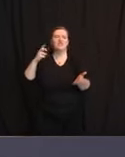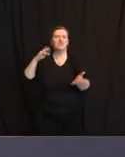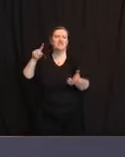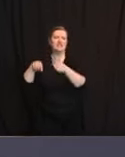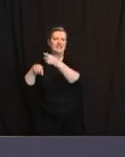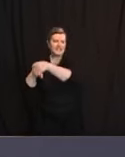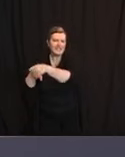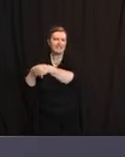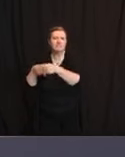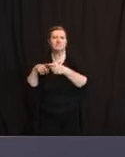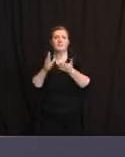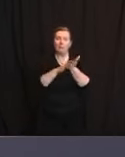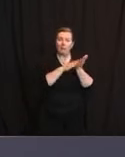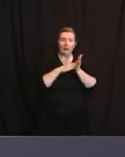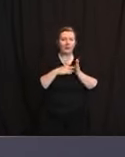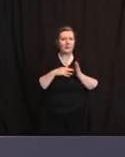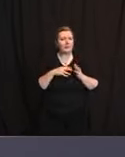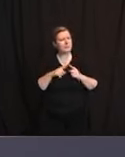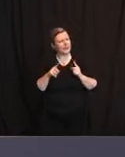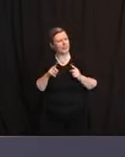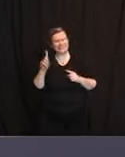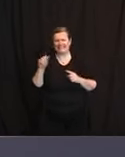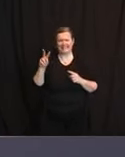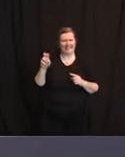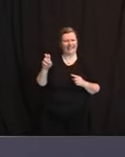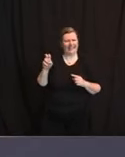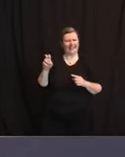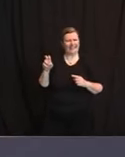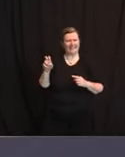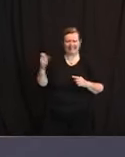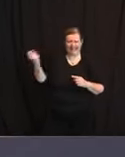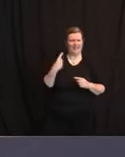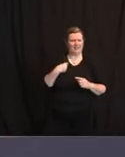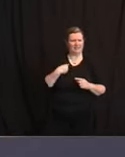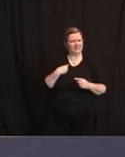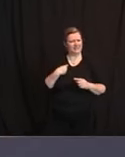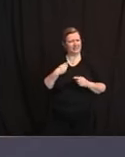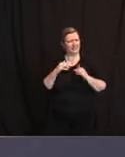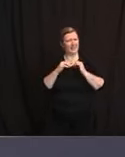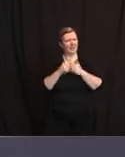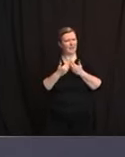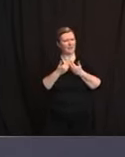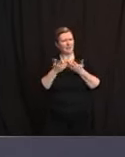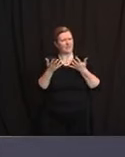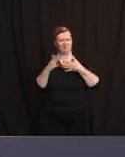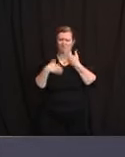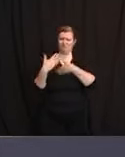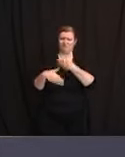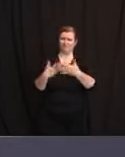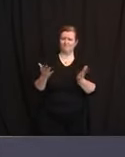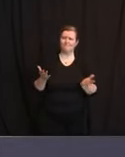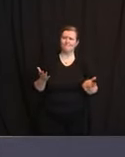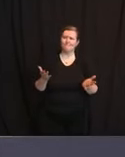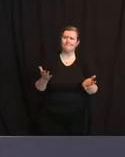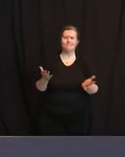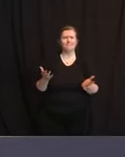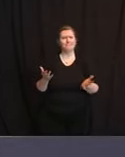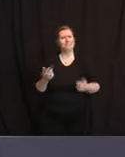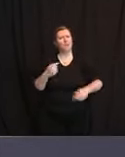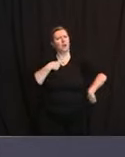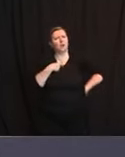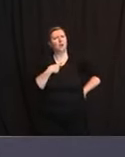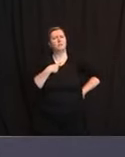But Dave, you asked me, I thought about this yesterday, you asked me how was this going for me? And I chose to run for